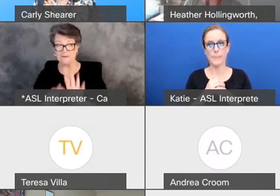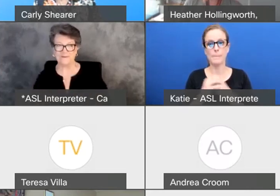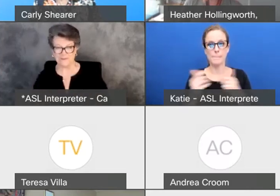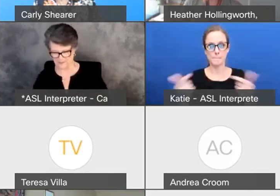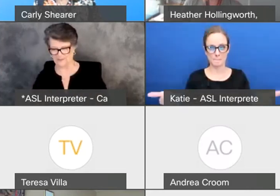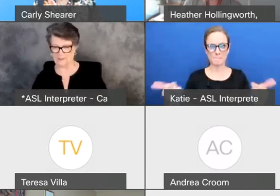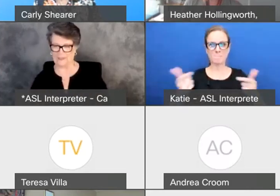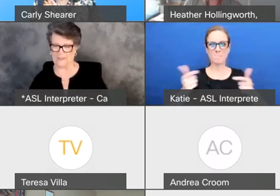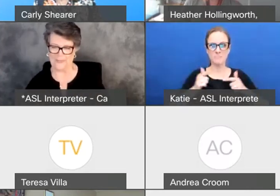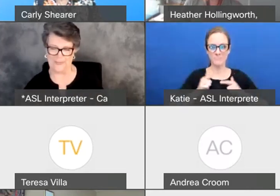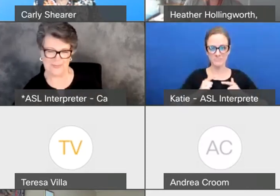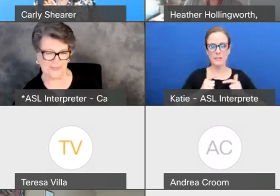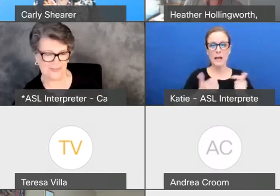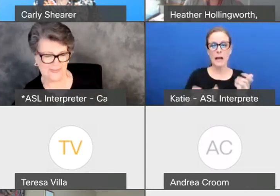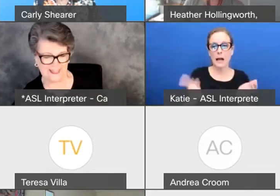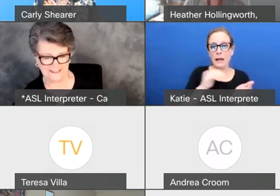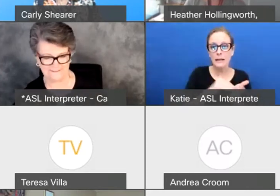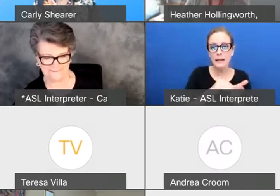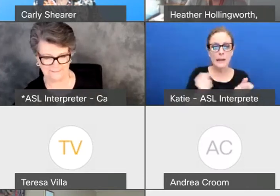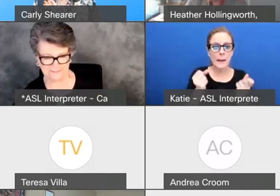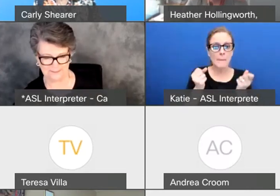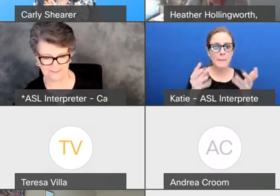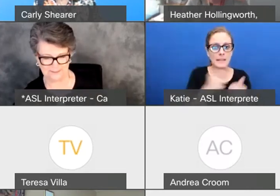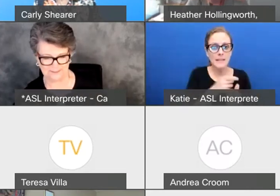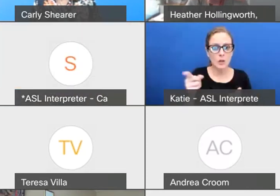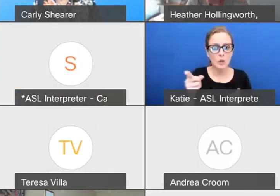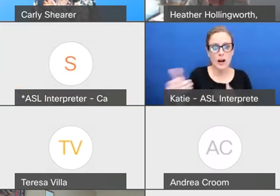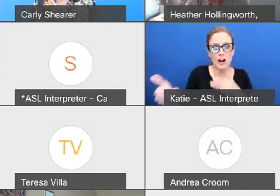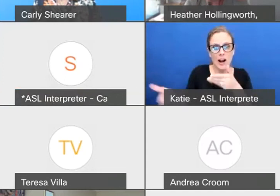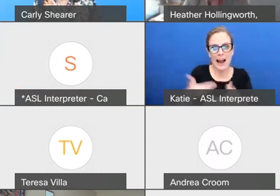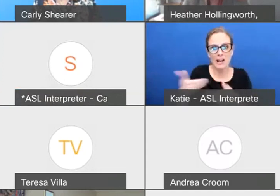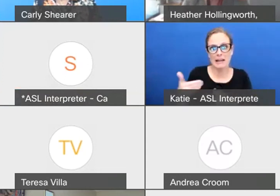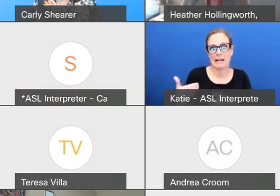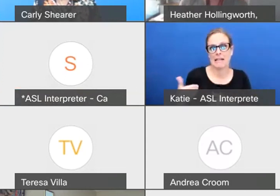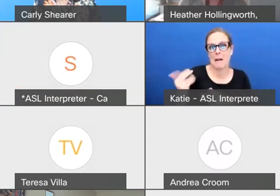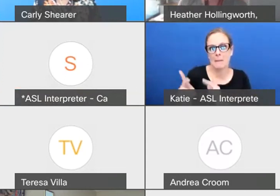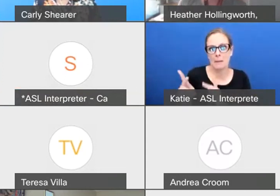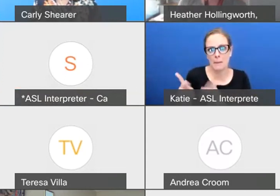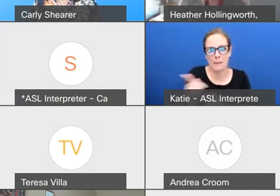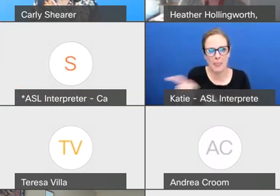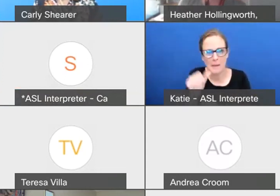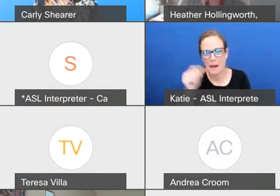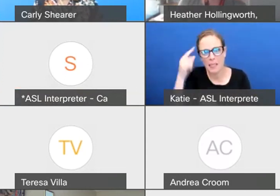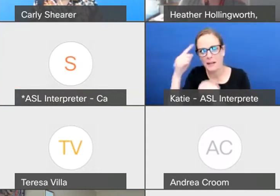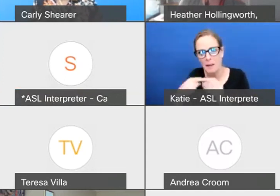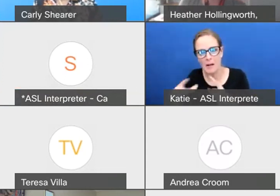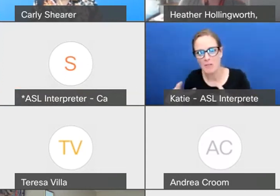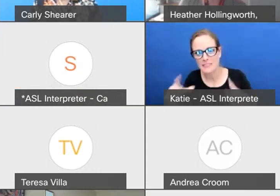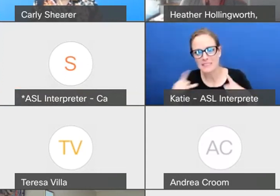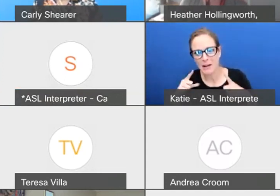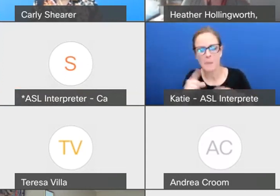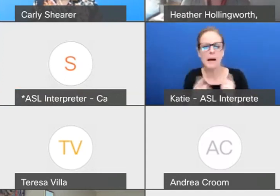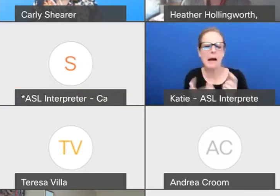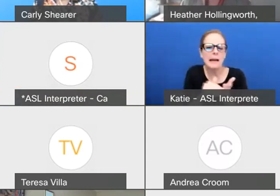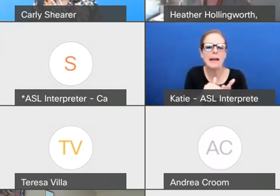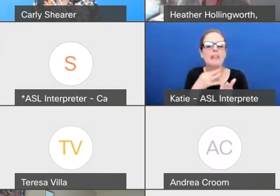hiring very young folks that might not have, you know, that retirement on their mind type thing. But again, just wanting to get feedback from